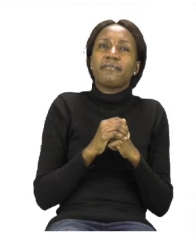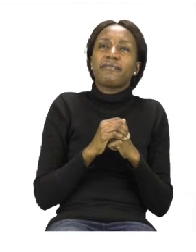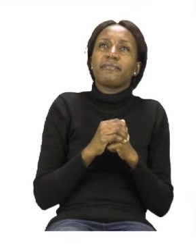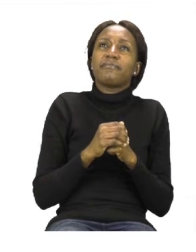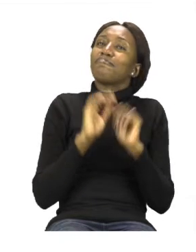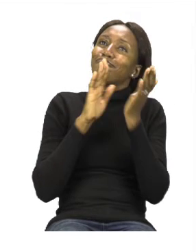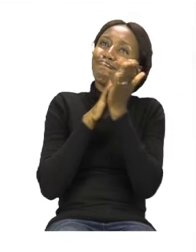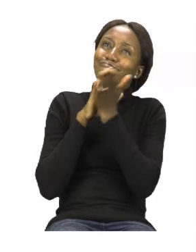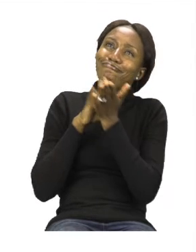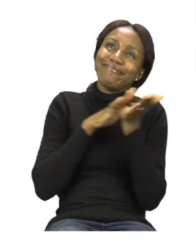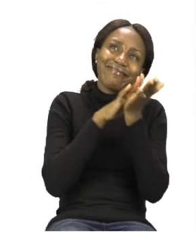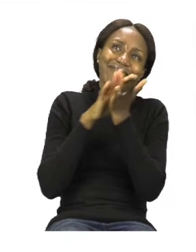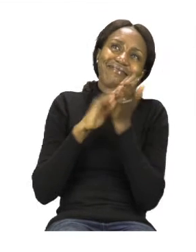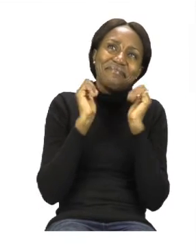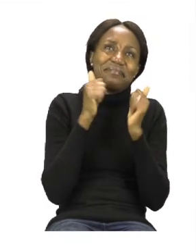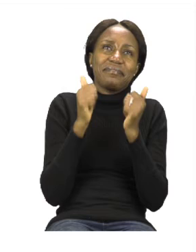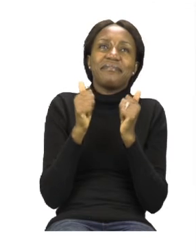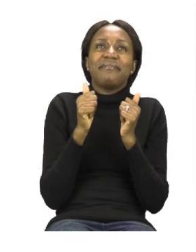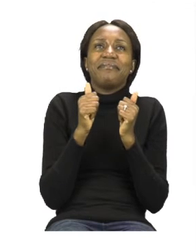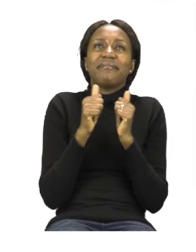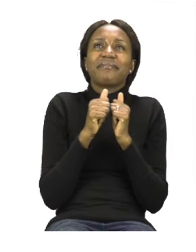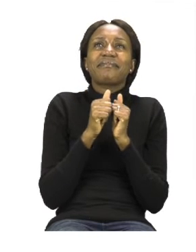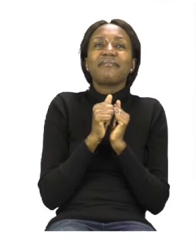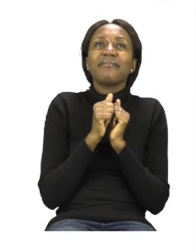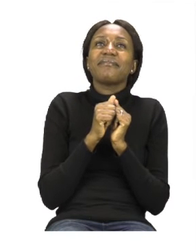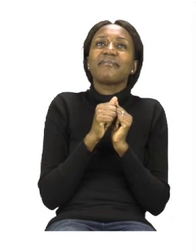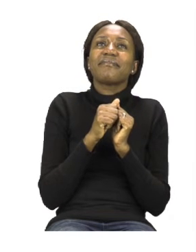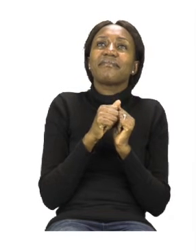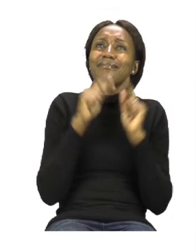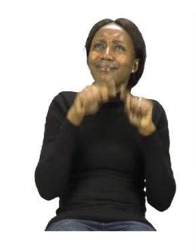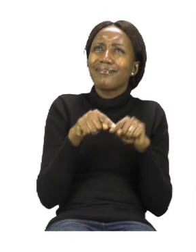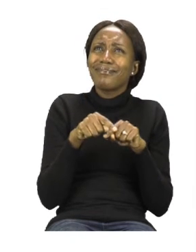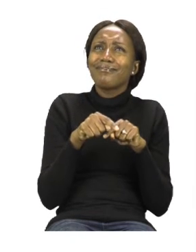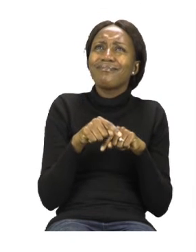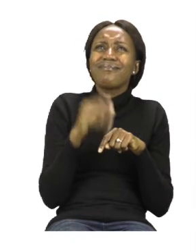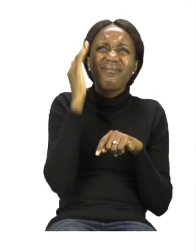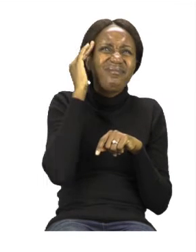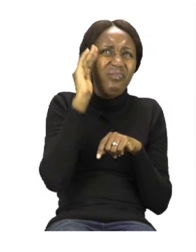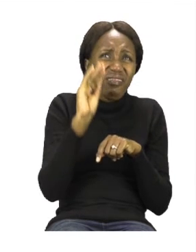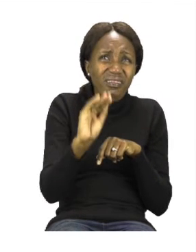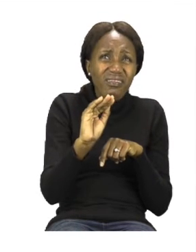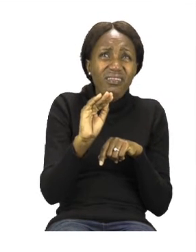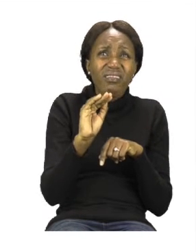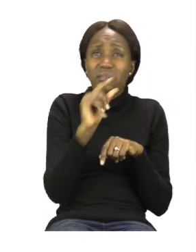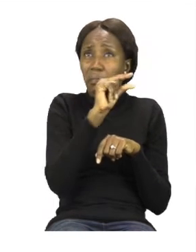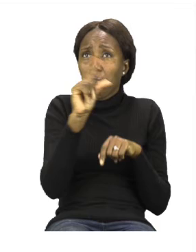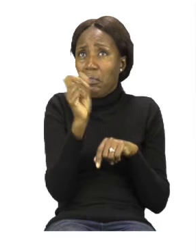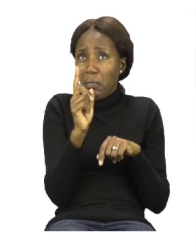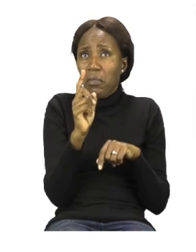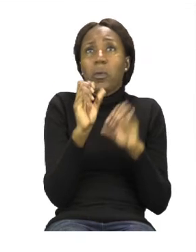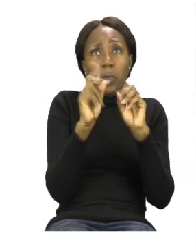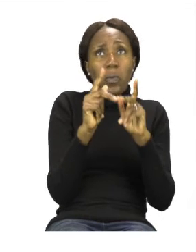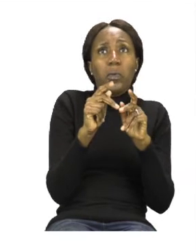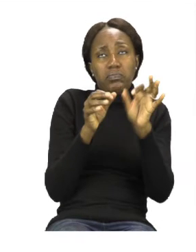Well done, grade ones. Now, just like we always do, we need to know the meaning of these words so that we can use them correctly.